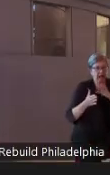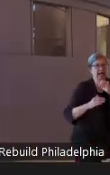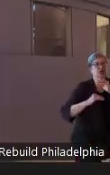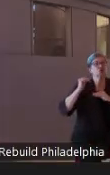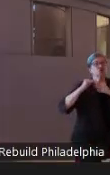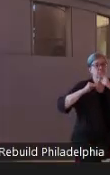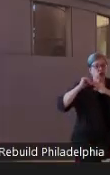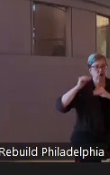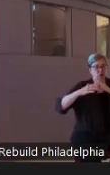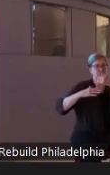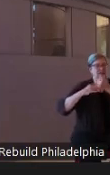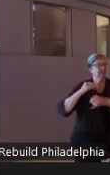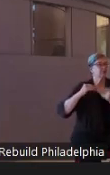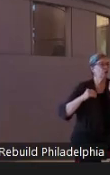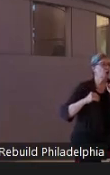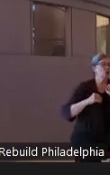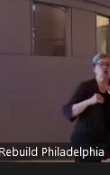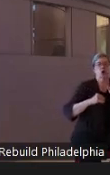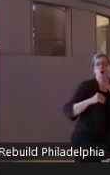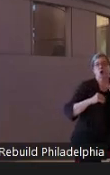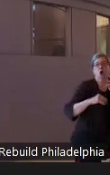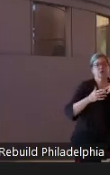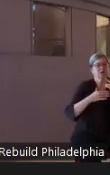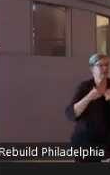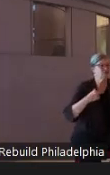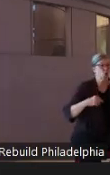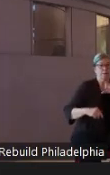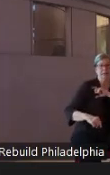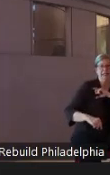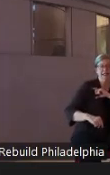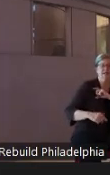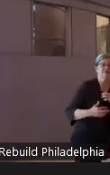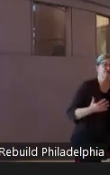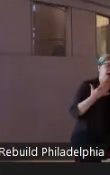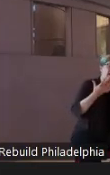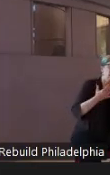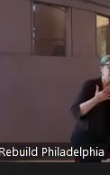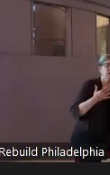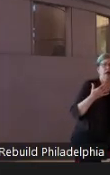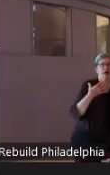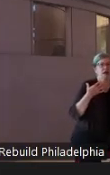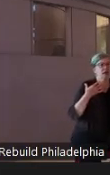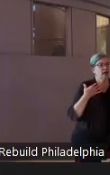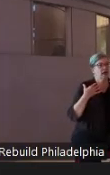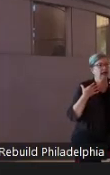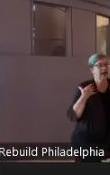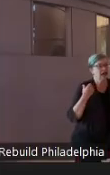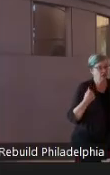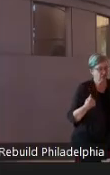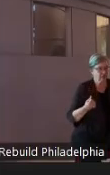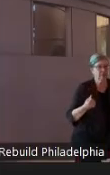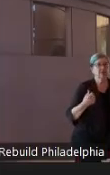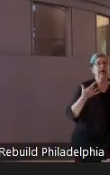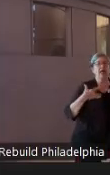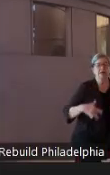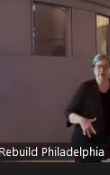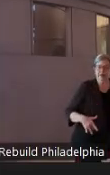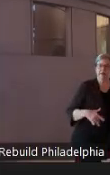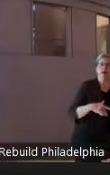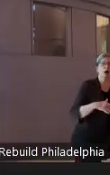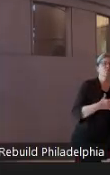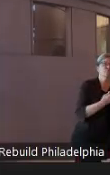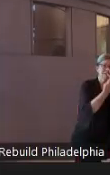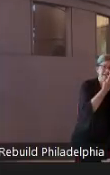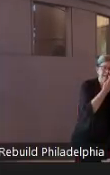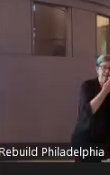agencies. We do projects for police, fire, health, prisons, and also parks and